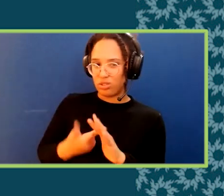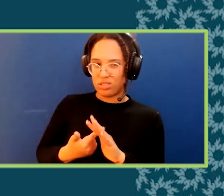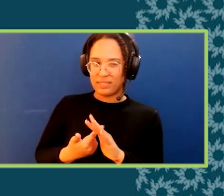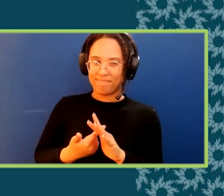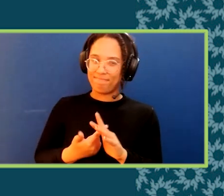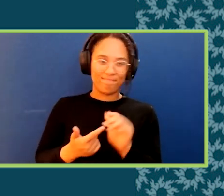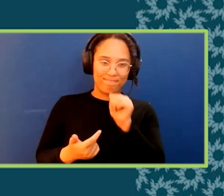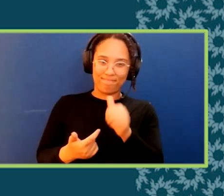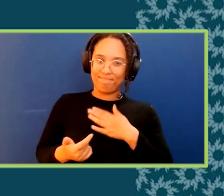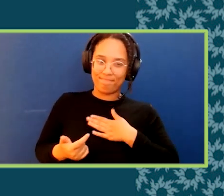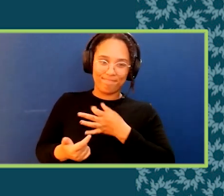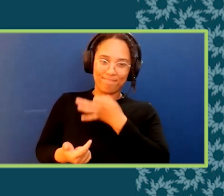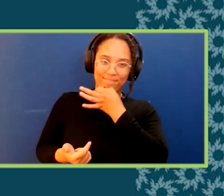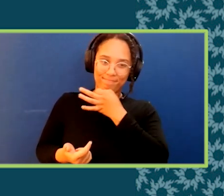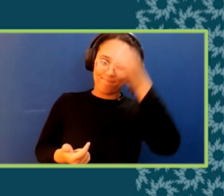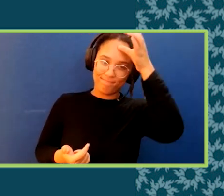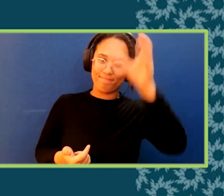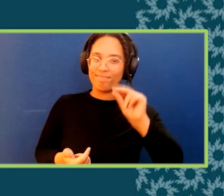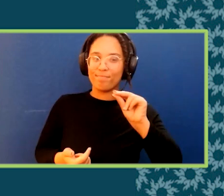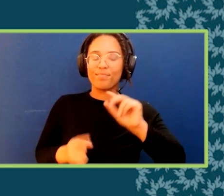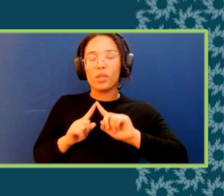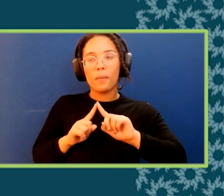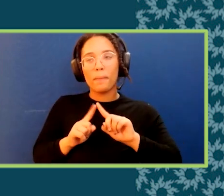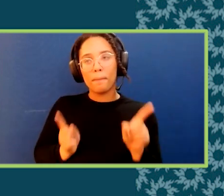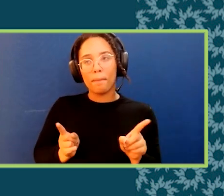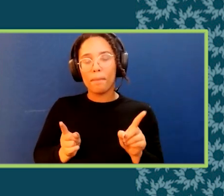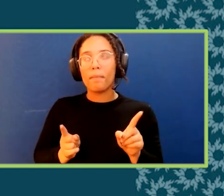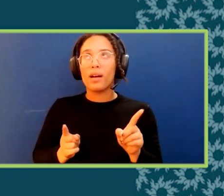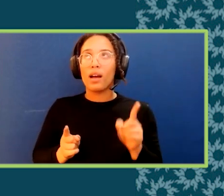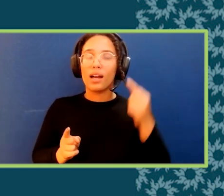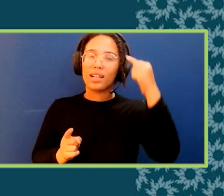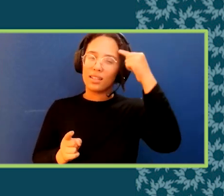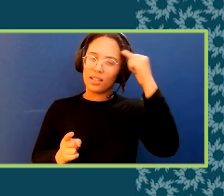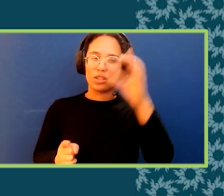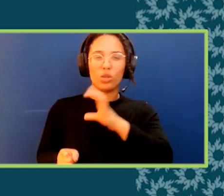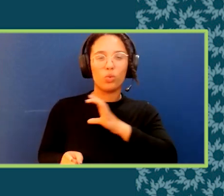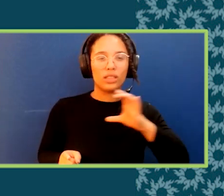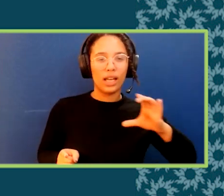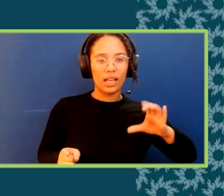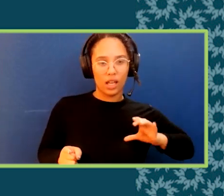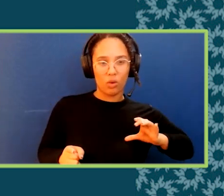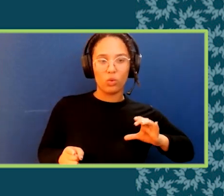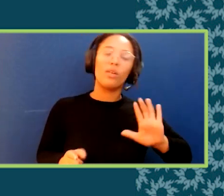expertise. There was a council. So actually, this is something I know from my